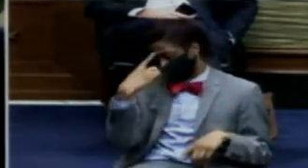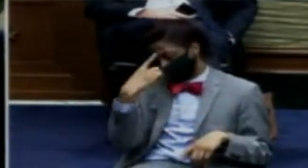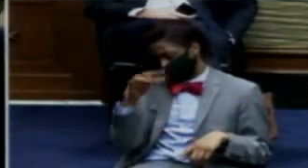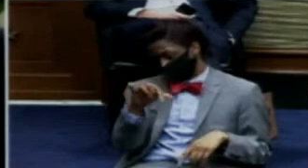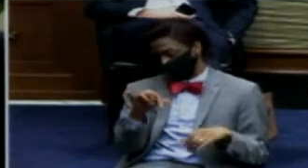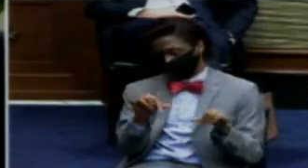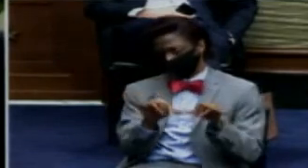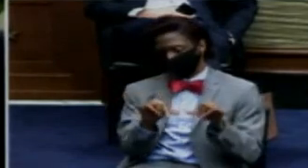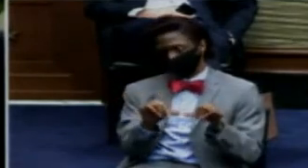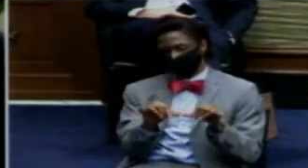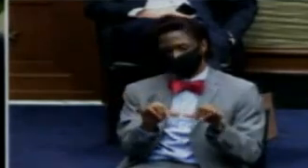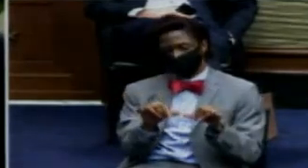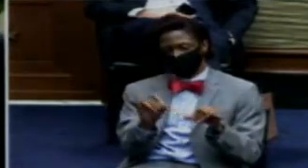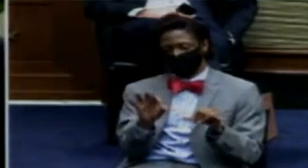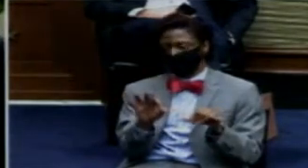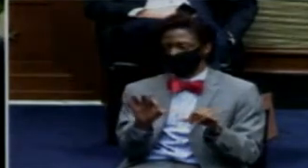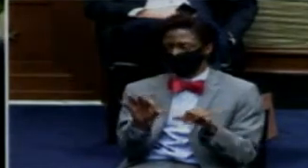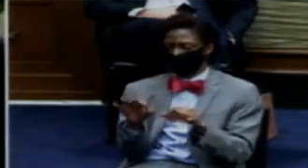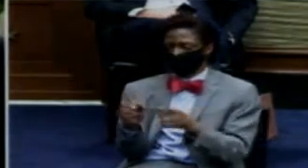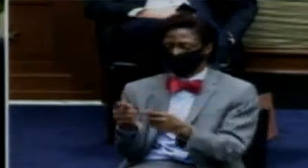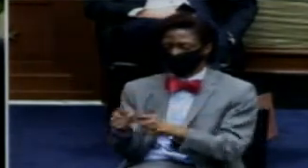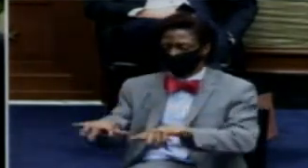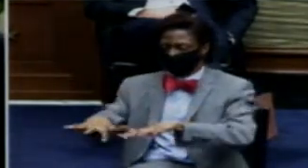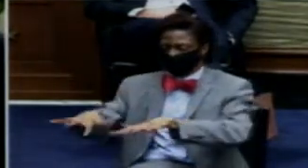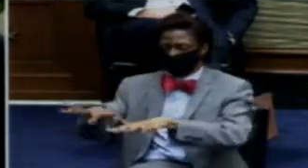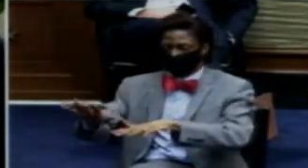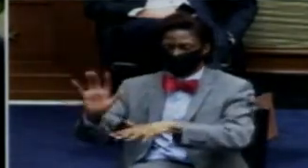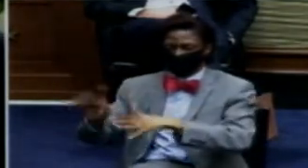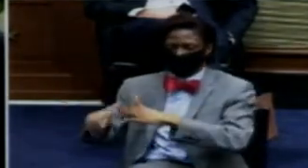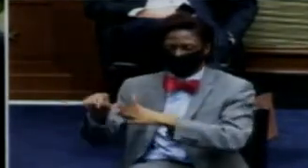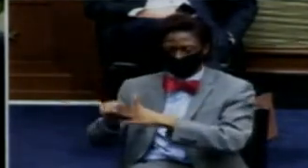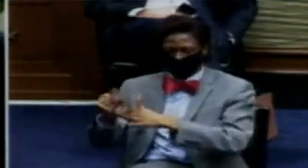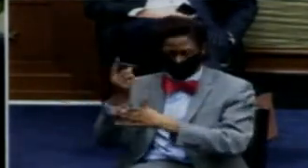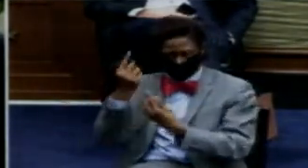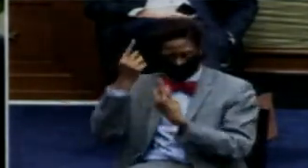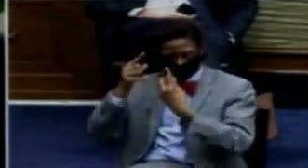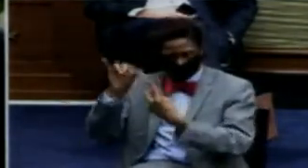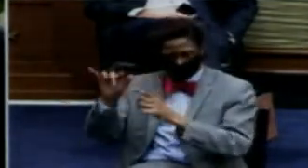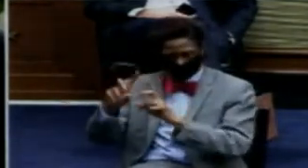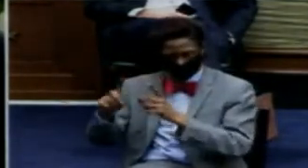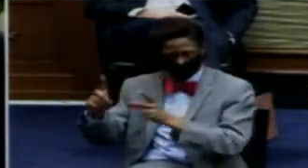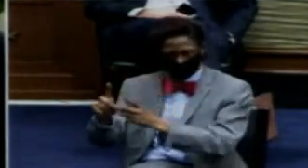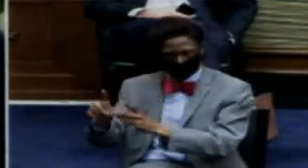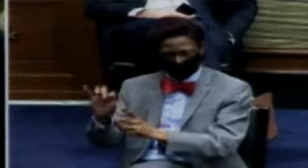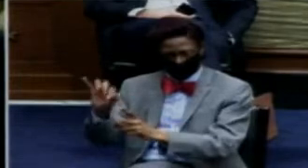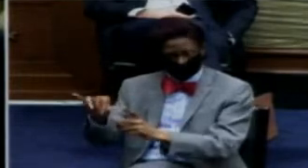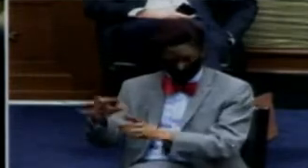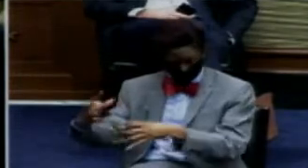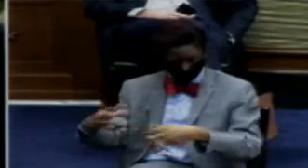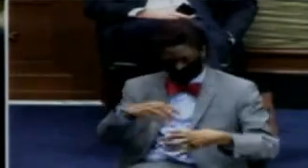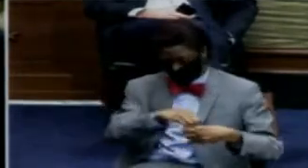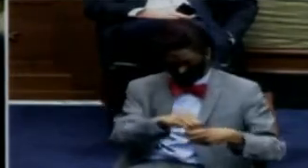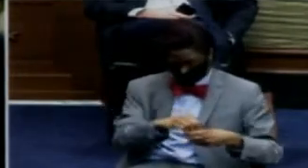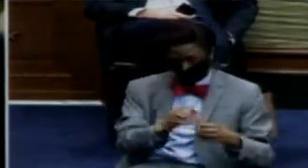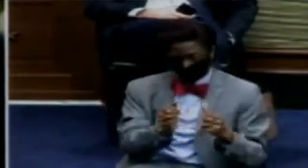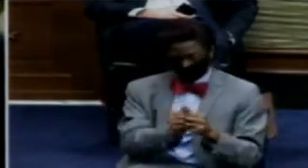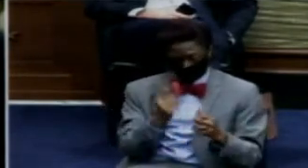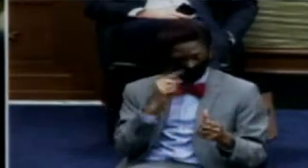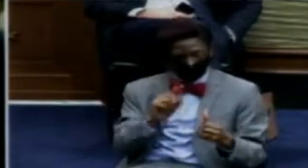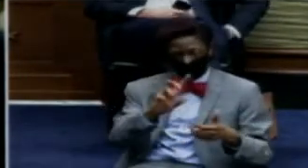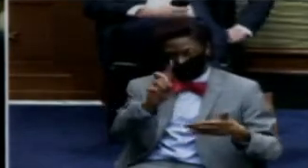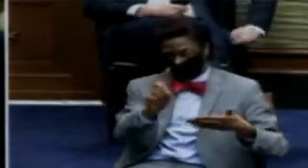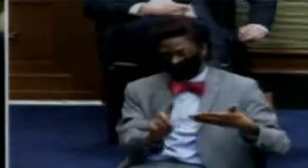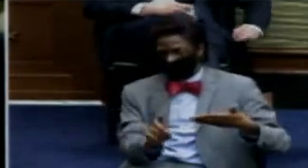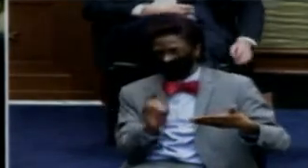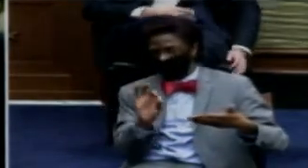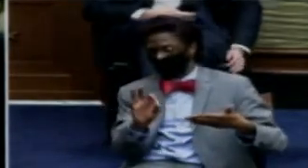of Paris at the time that we considered this district was taking into consideration for the design of